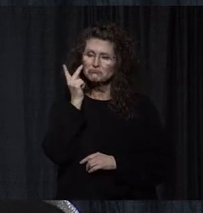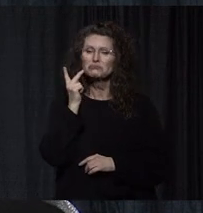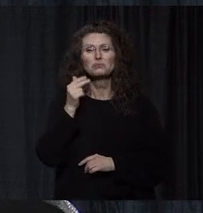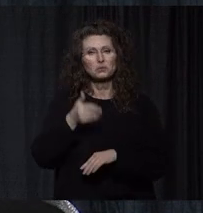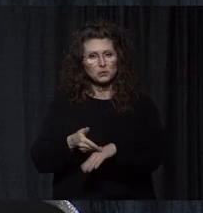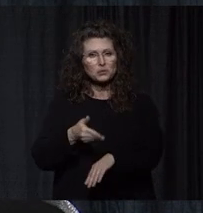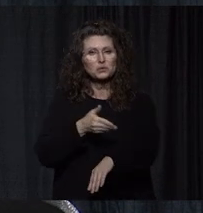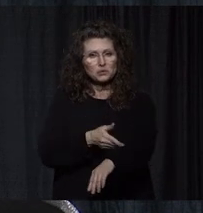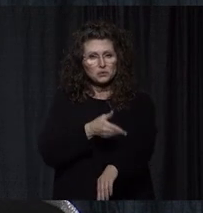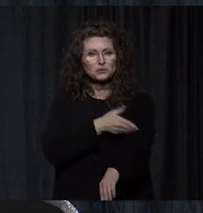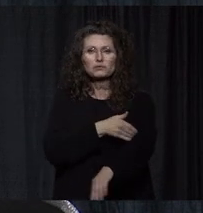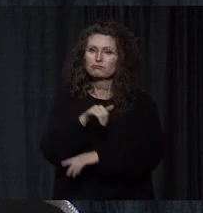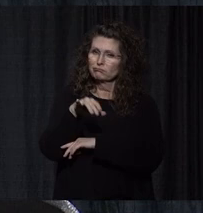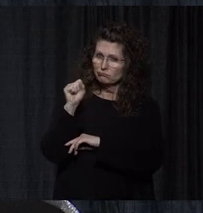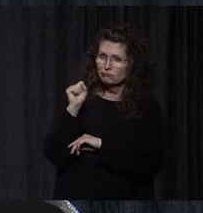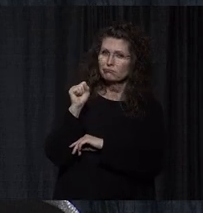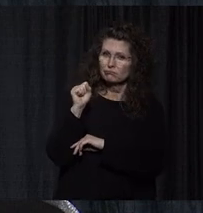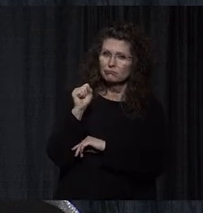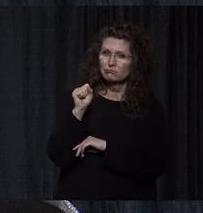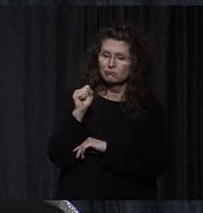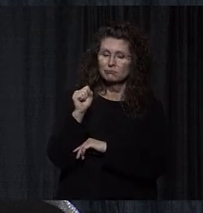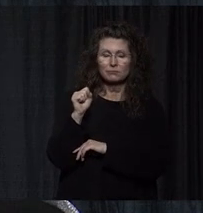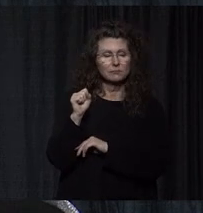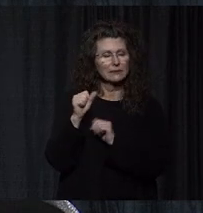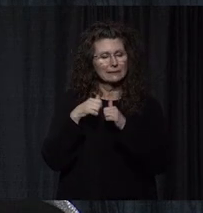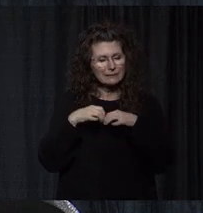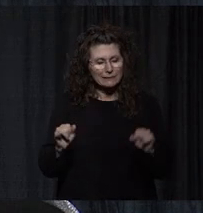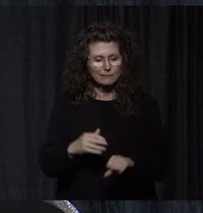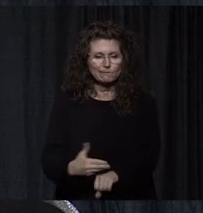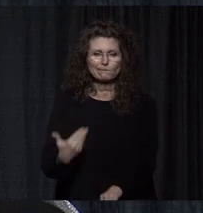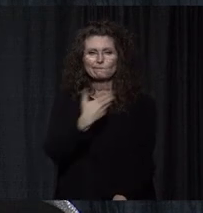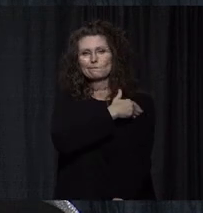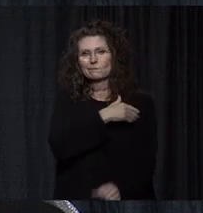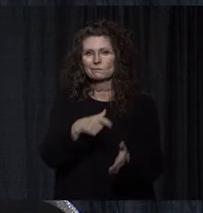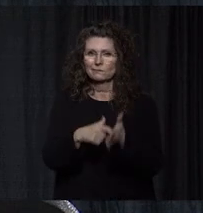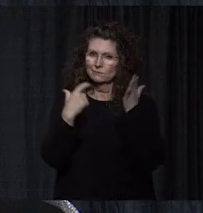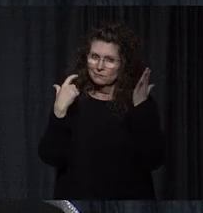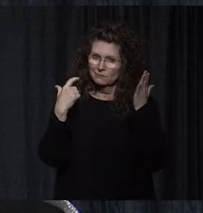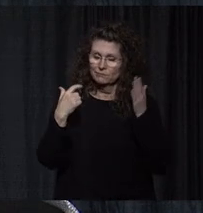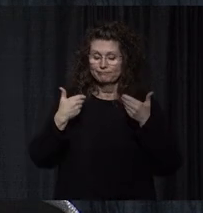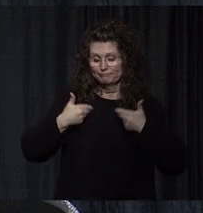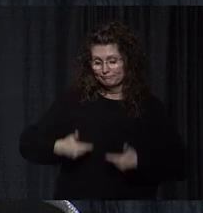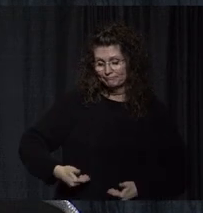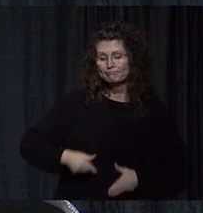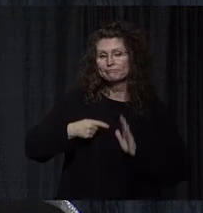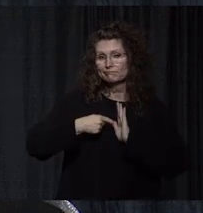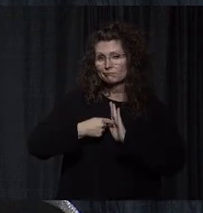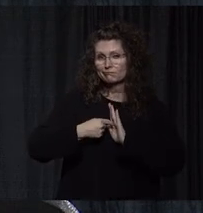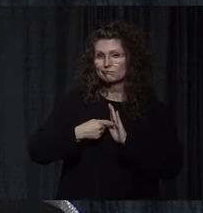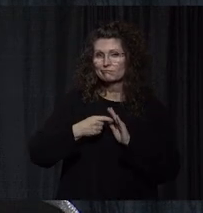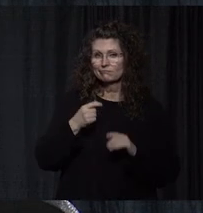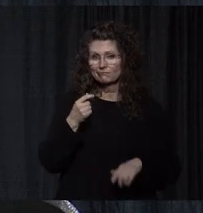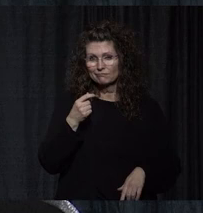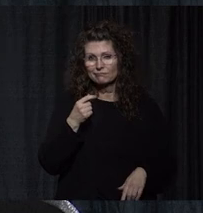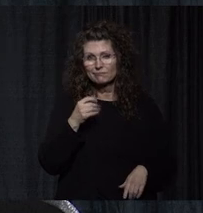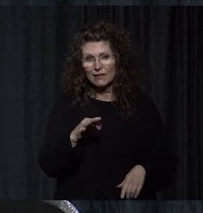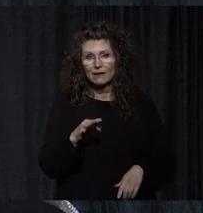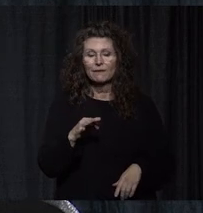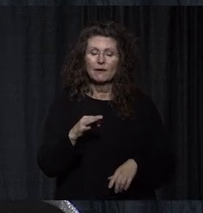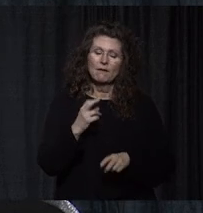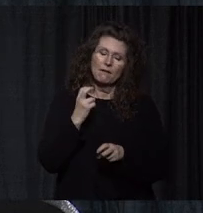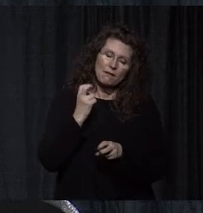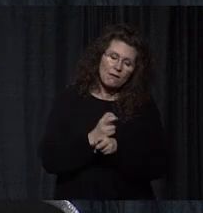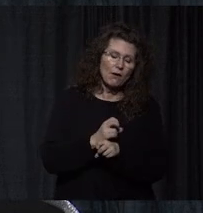equality over the last few decades, there is still much work to be done. I am an example of these hard-gained